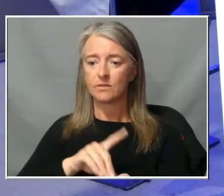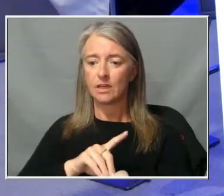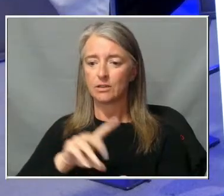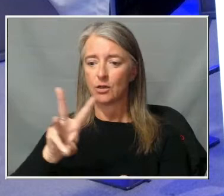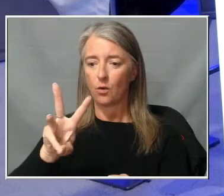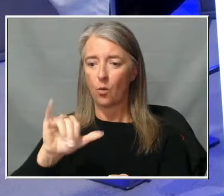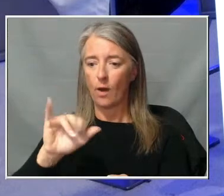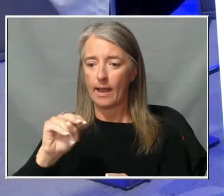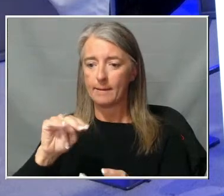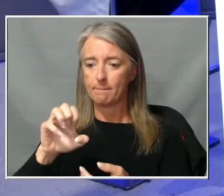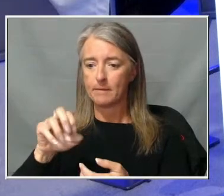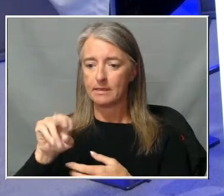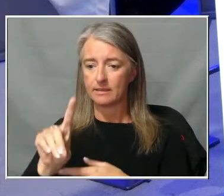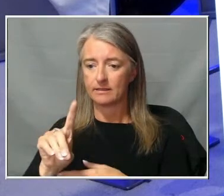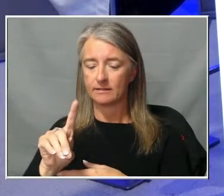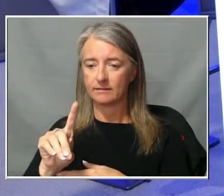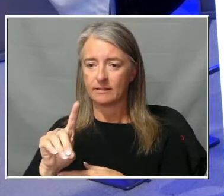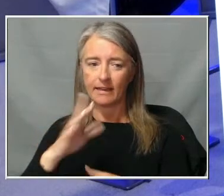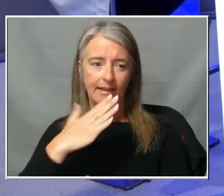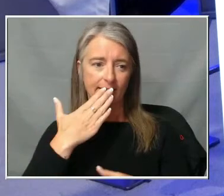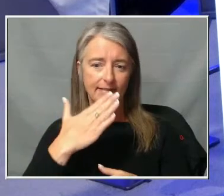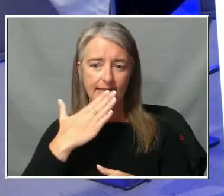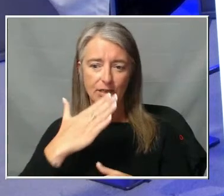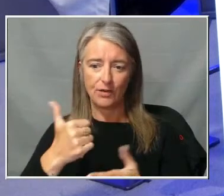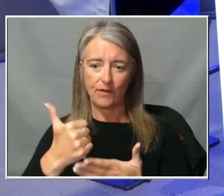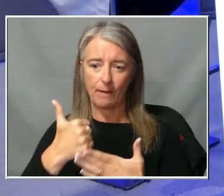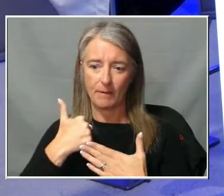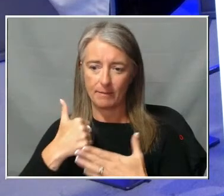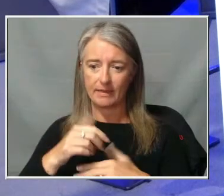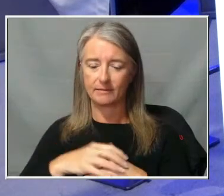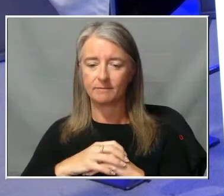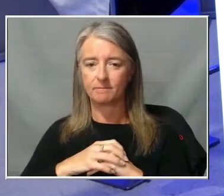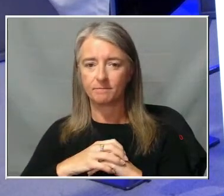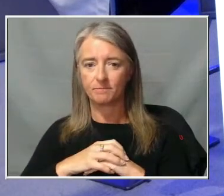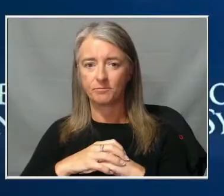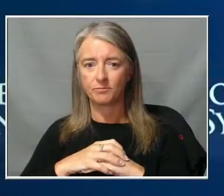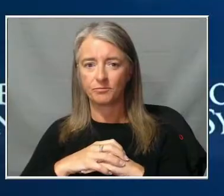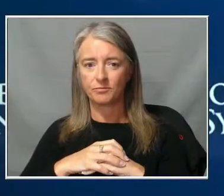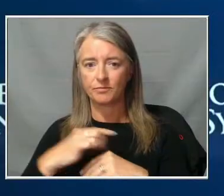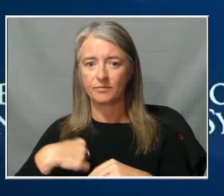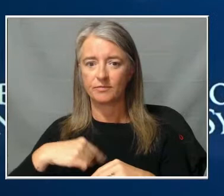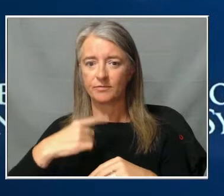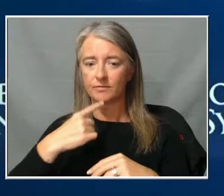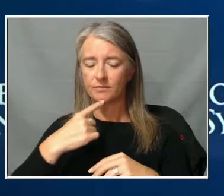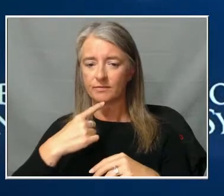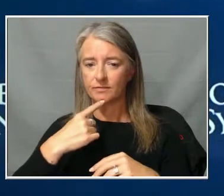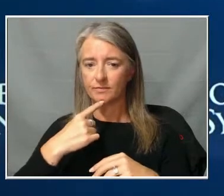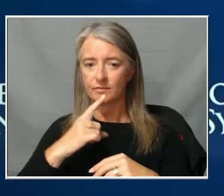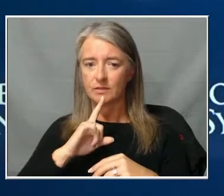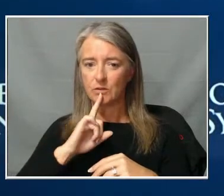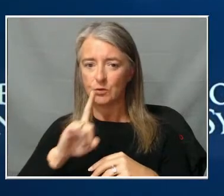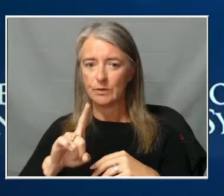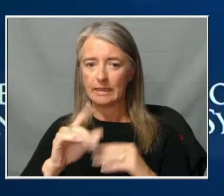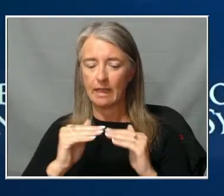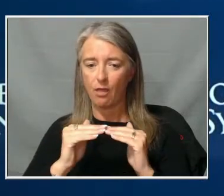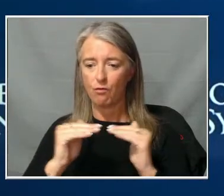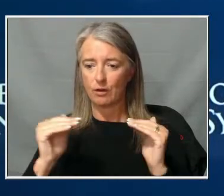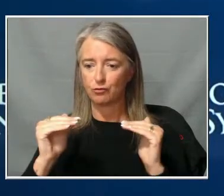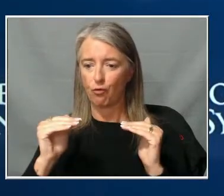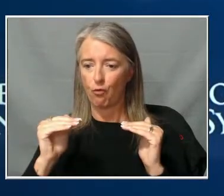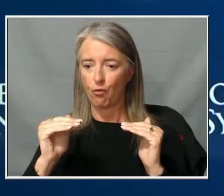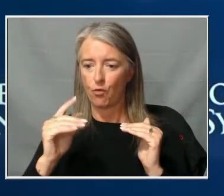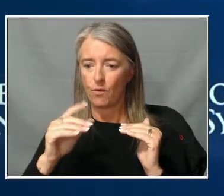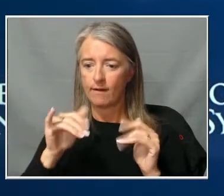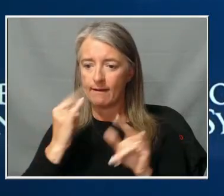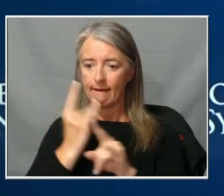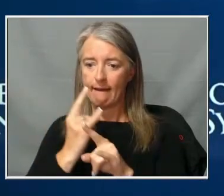you so much for helping me better understand exactly what it's doing. Final thought. I would just like to say that there's really a threshold when alcohol-related liver